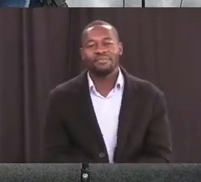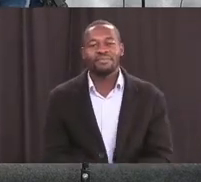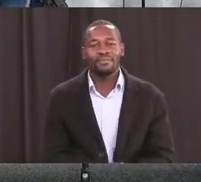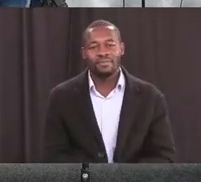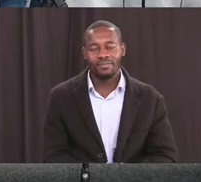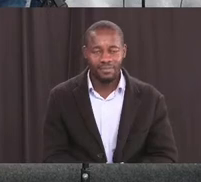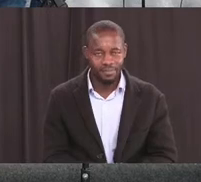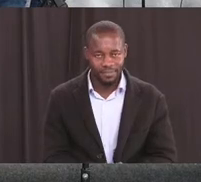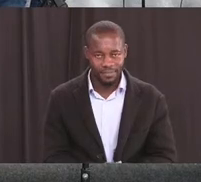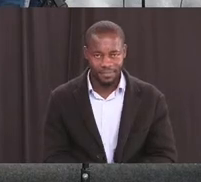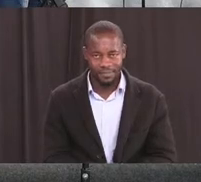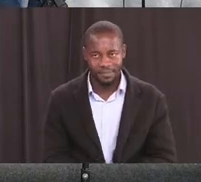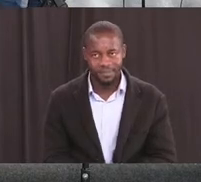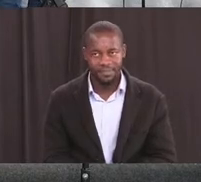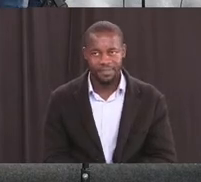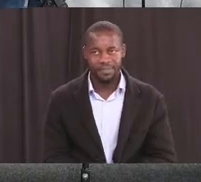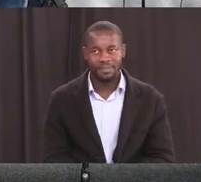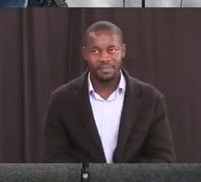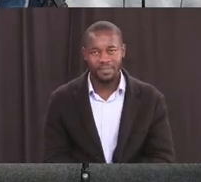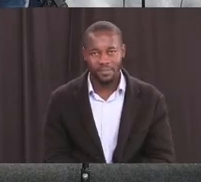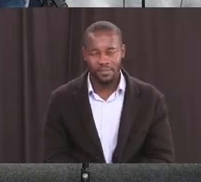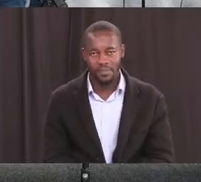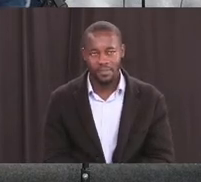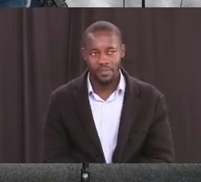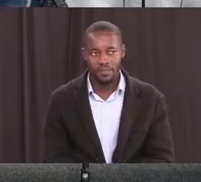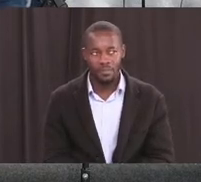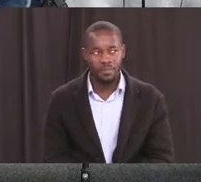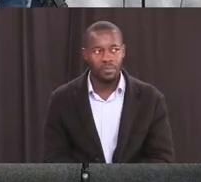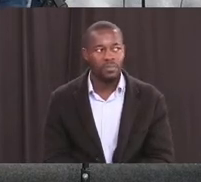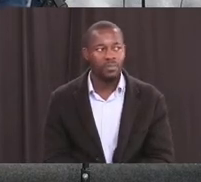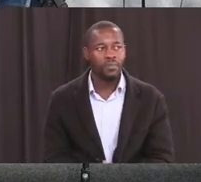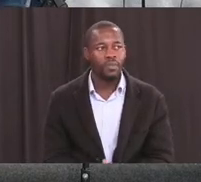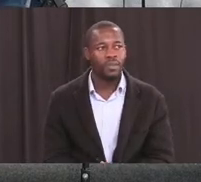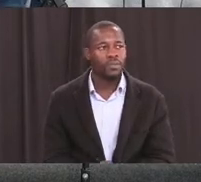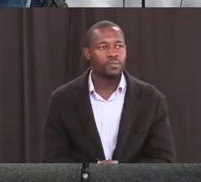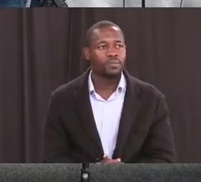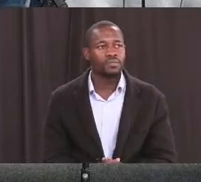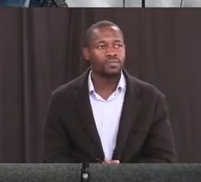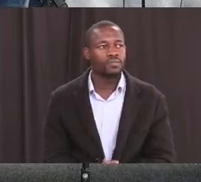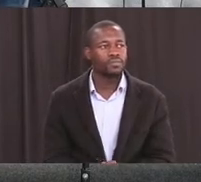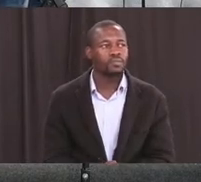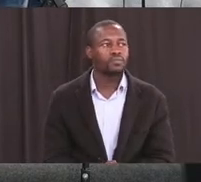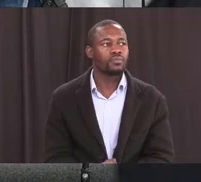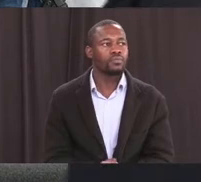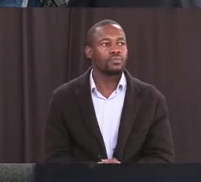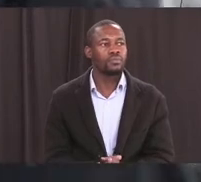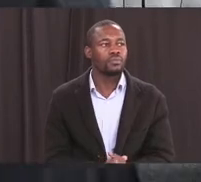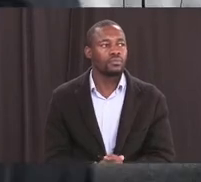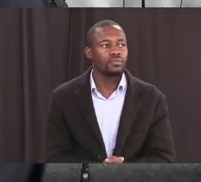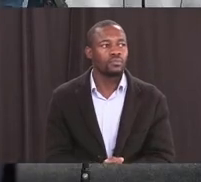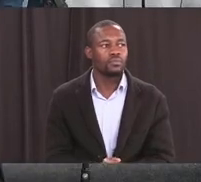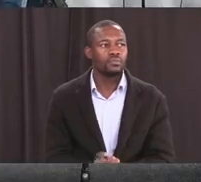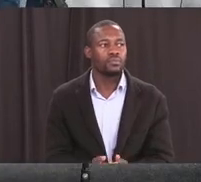I'll just invite Peps up to come and pray for us as we close our time of worship.